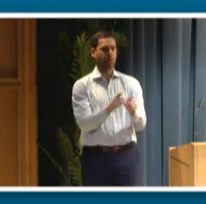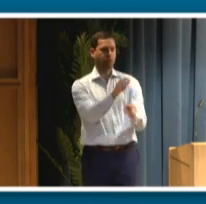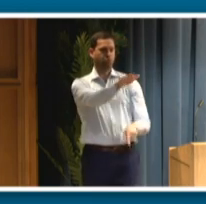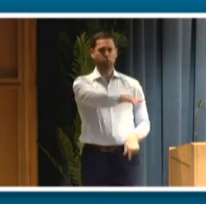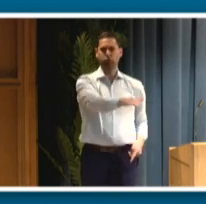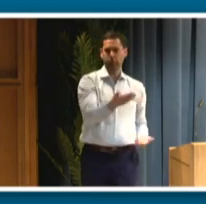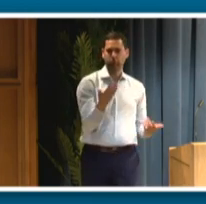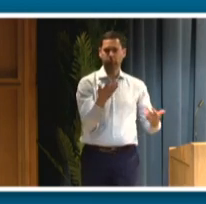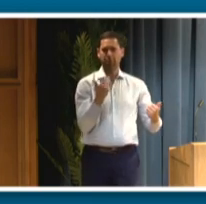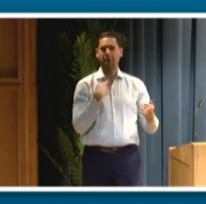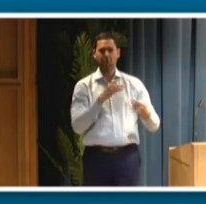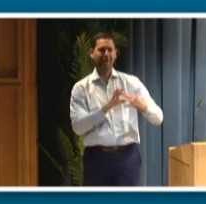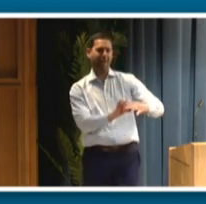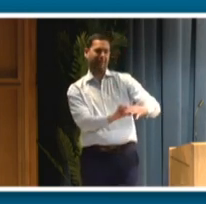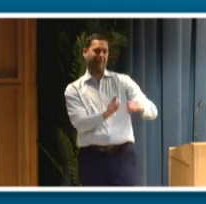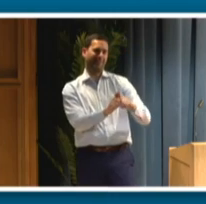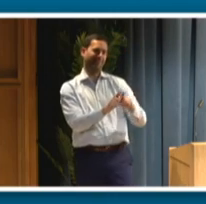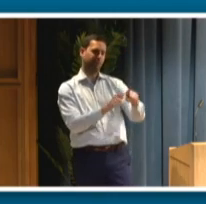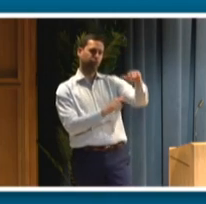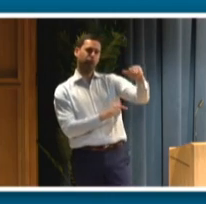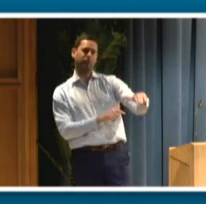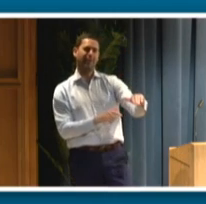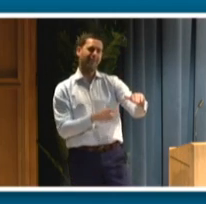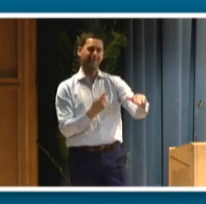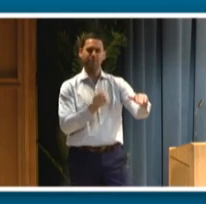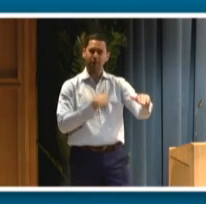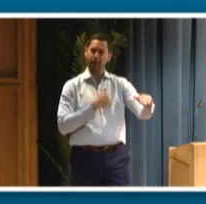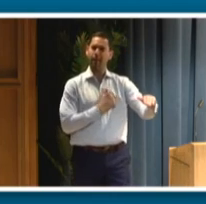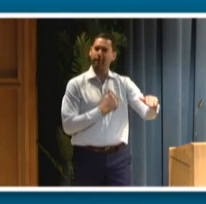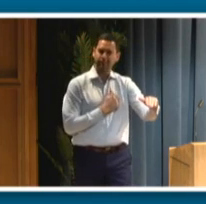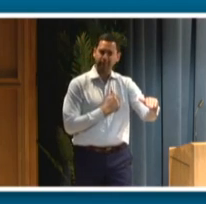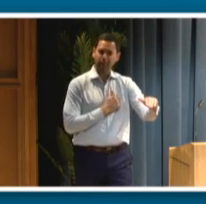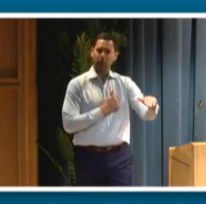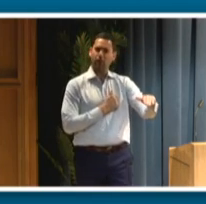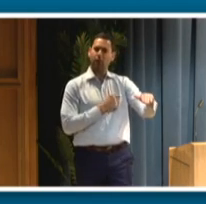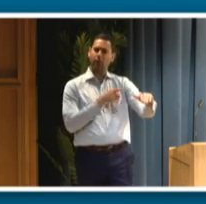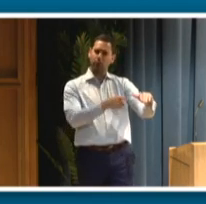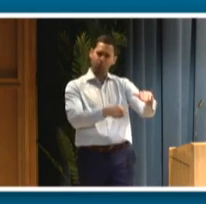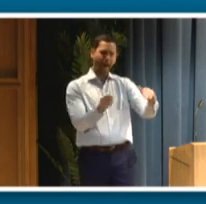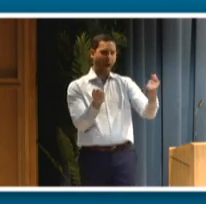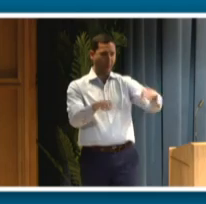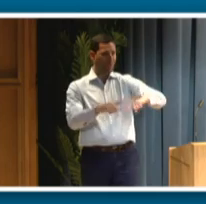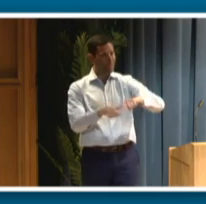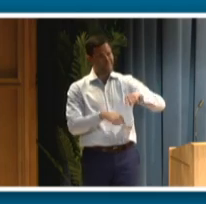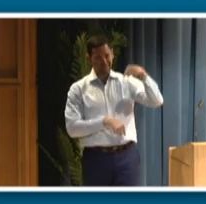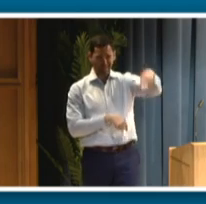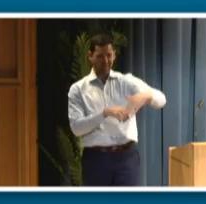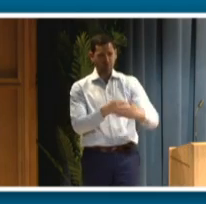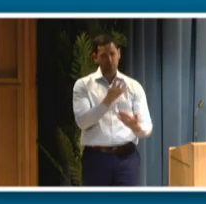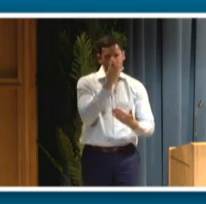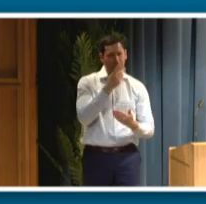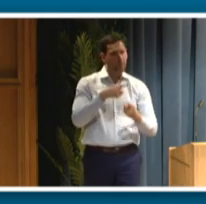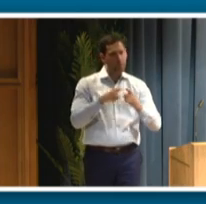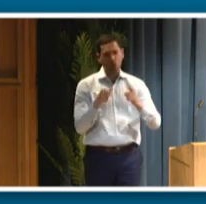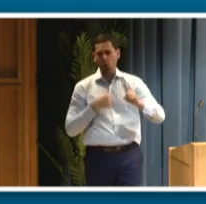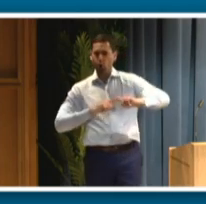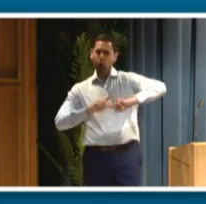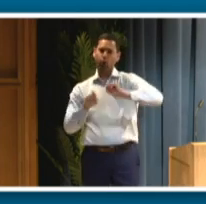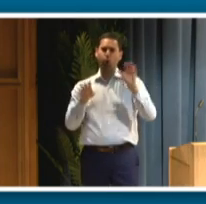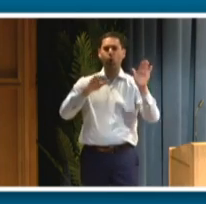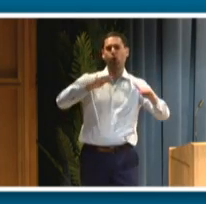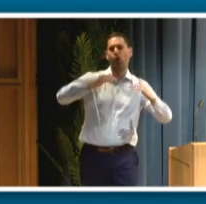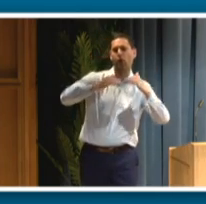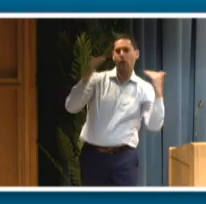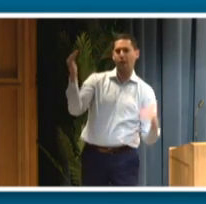and relate as that, right? You are a child, someone that I love. You happen to be on this side of the wall, but it doesn't mean that you are any different or any